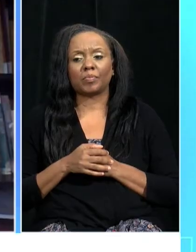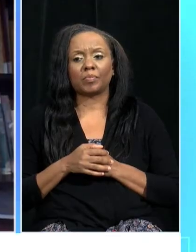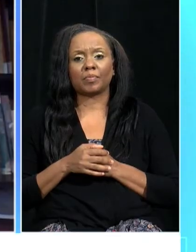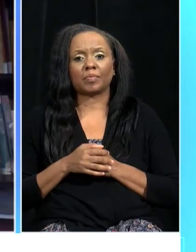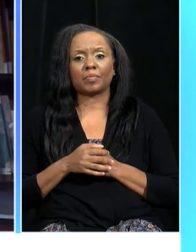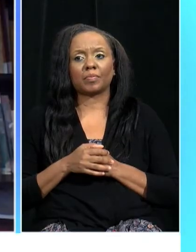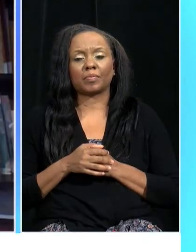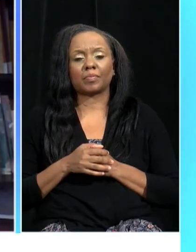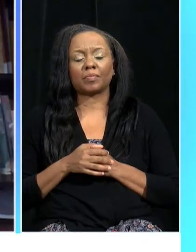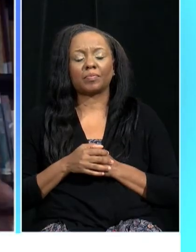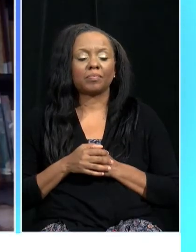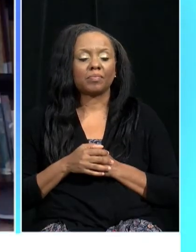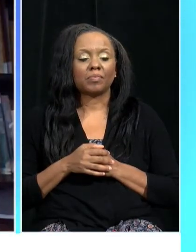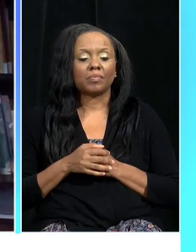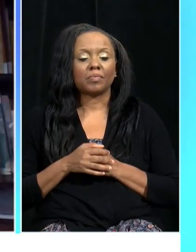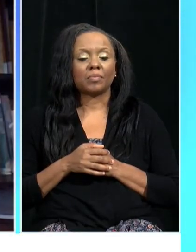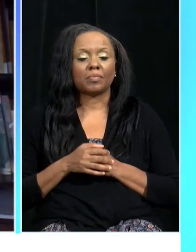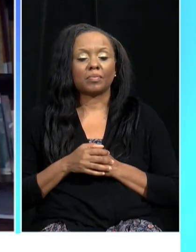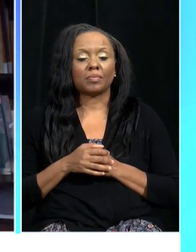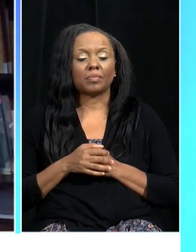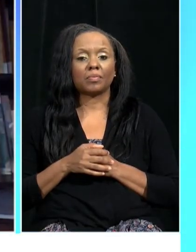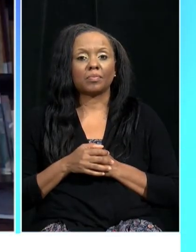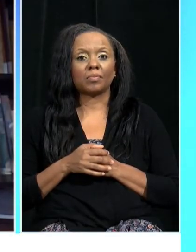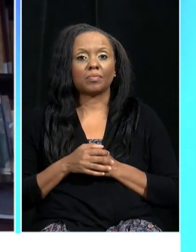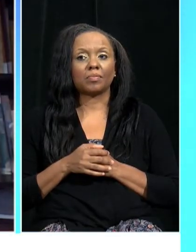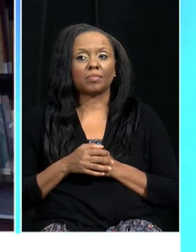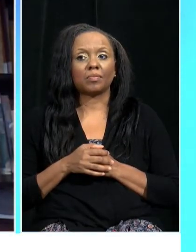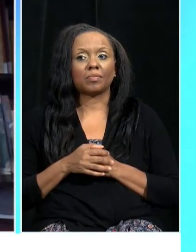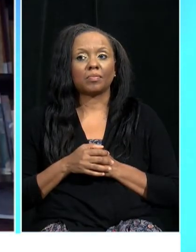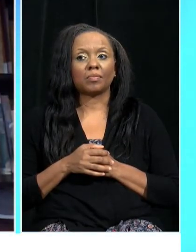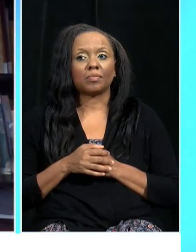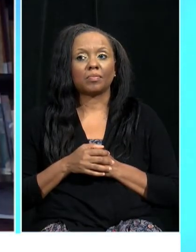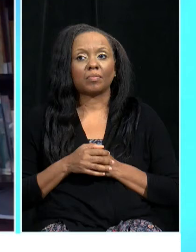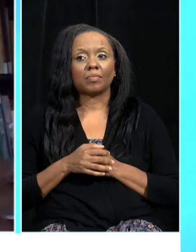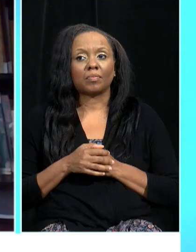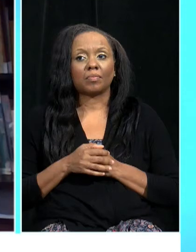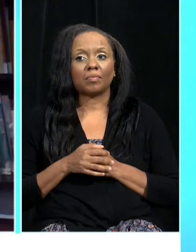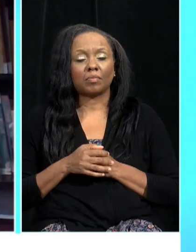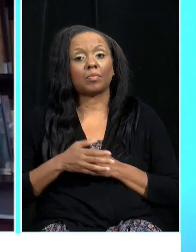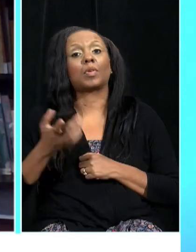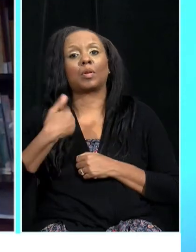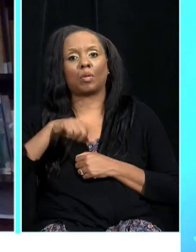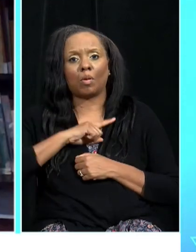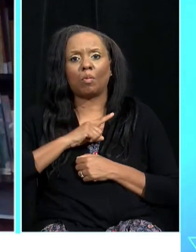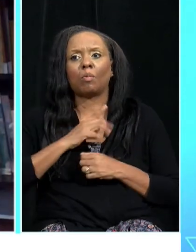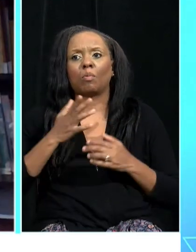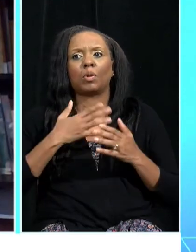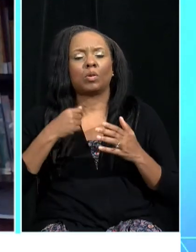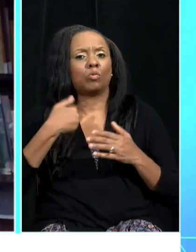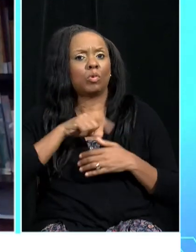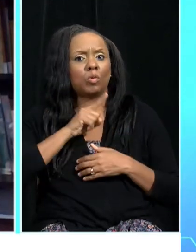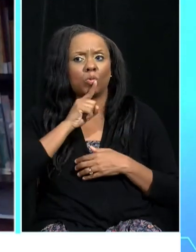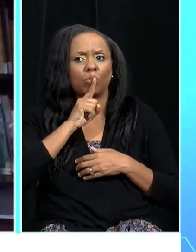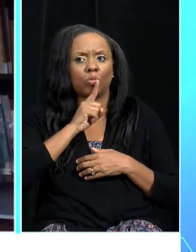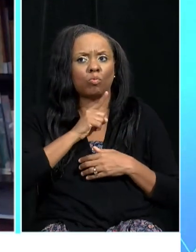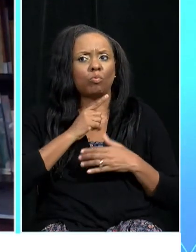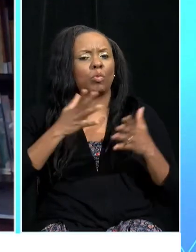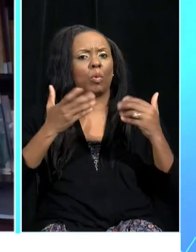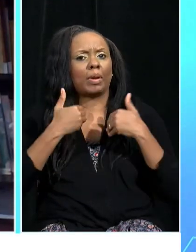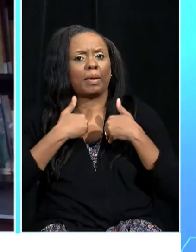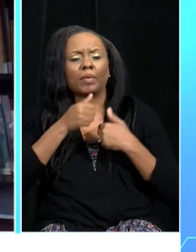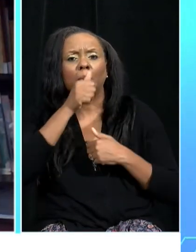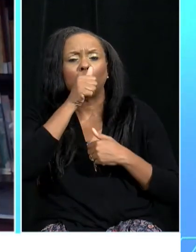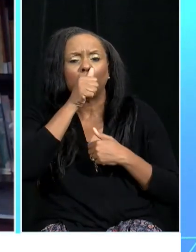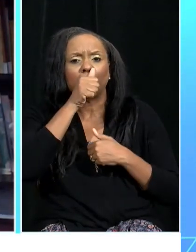to facilitating private sector led growth. Now, if you have that private sector led growth, which